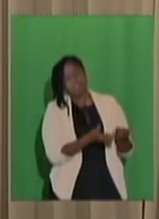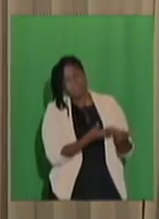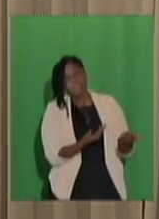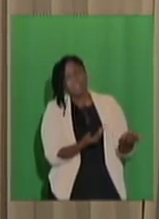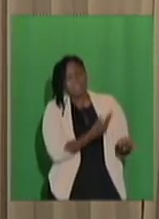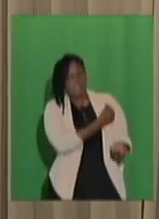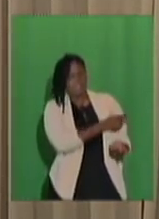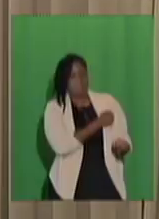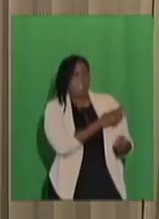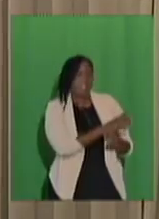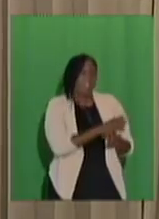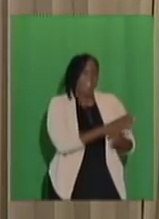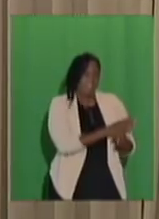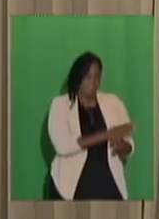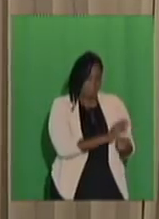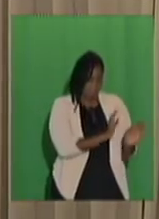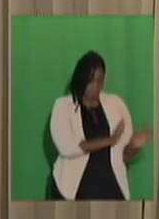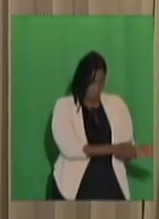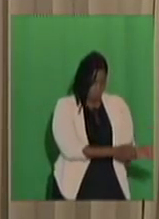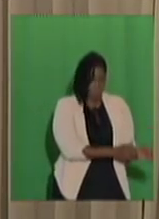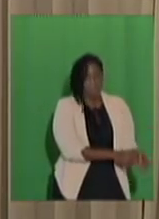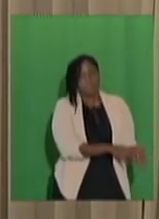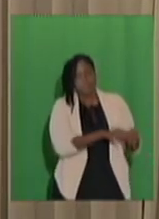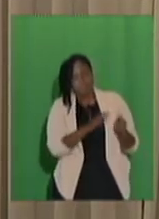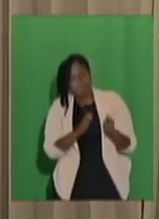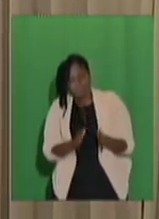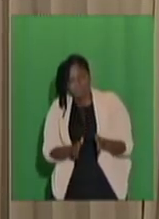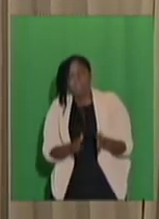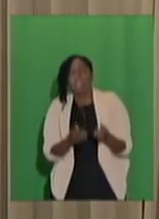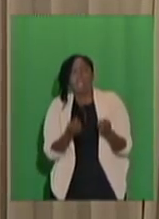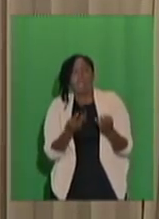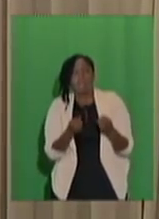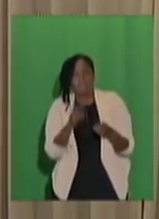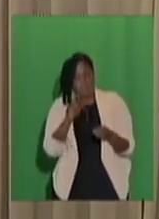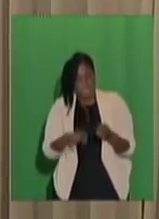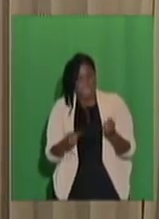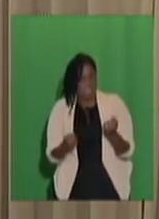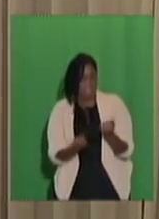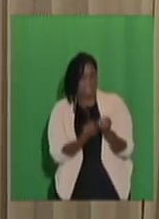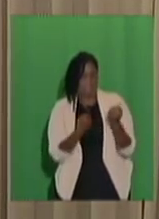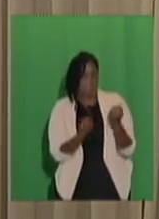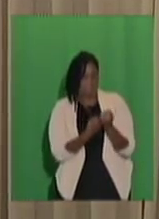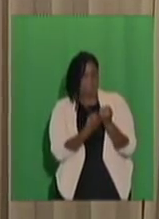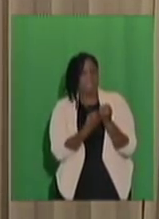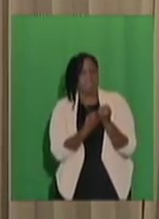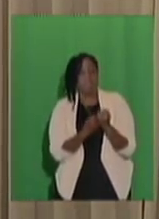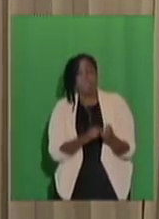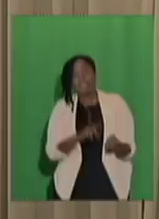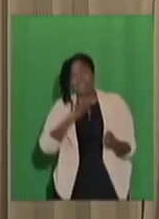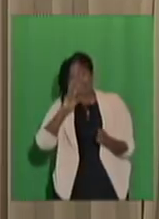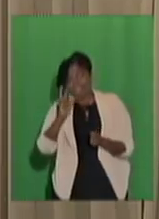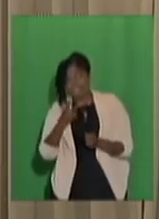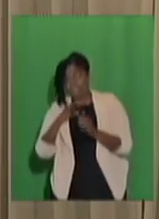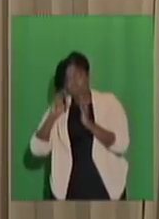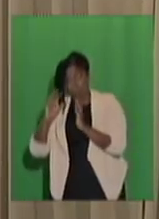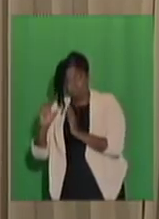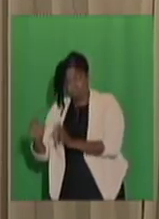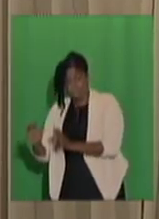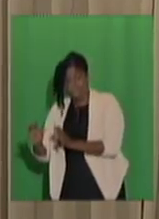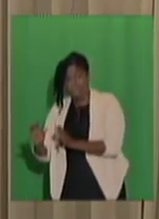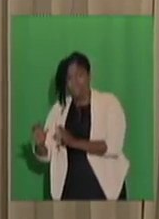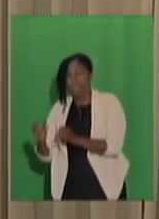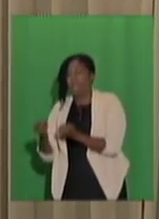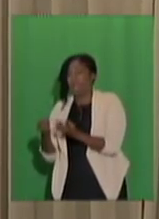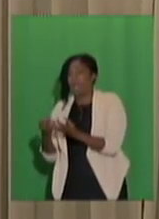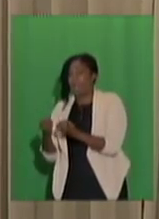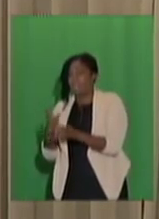patients, what percent will need supportive care, and what percent will need ventilation. And in that regard, we're looking at the